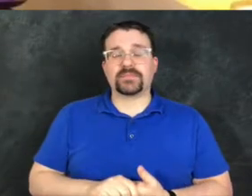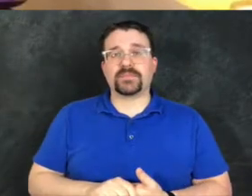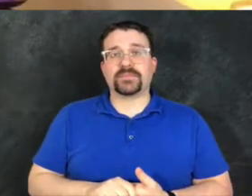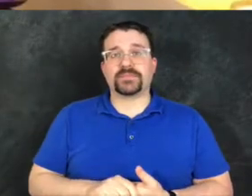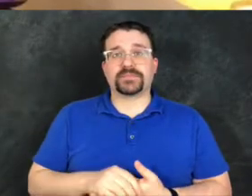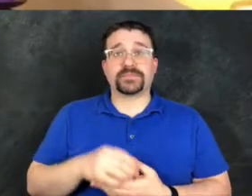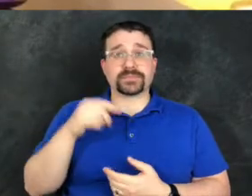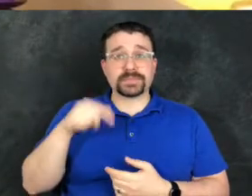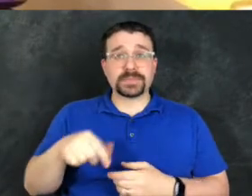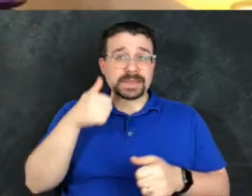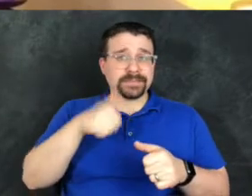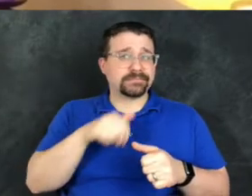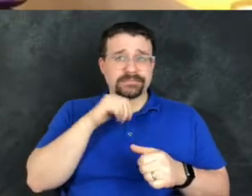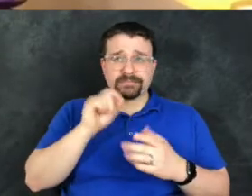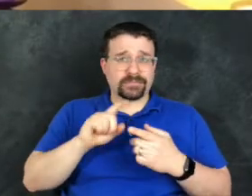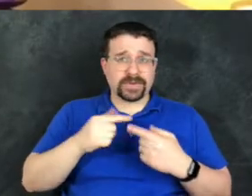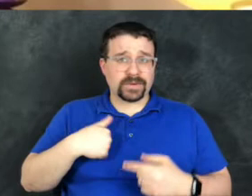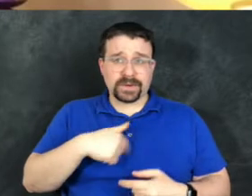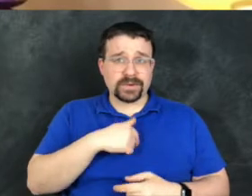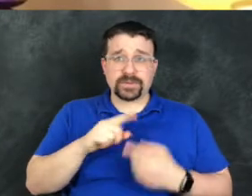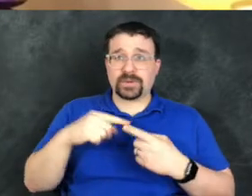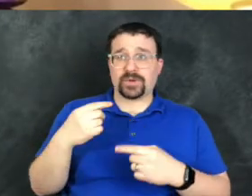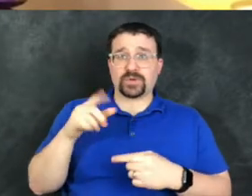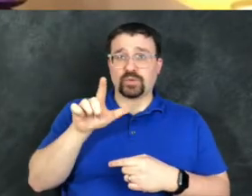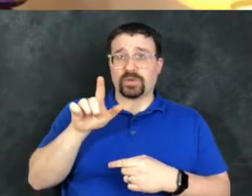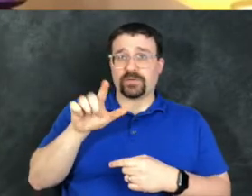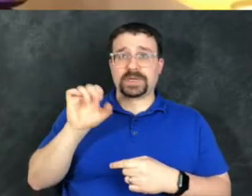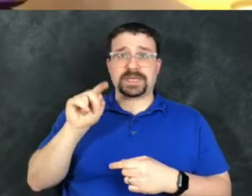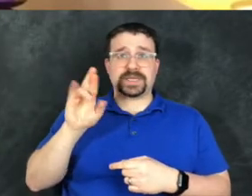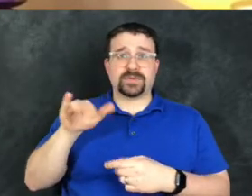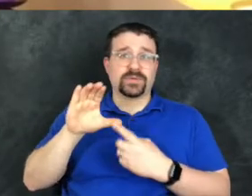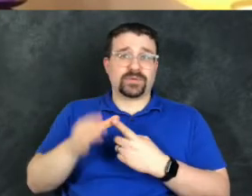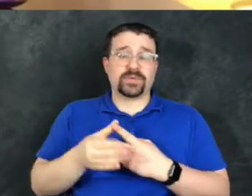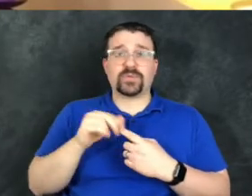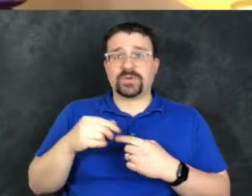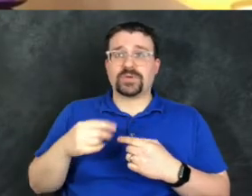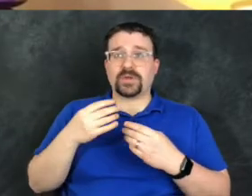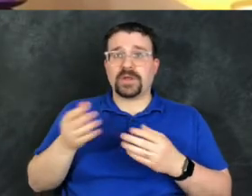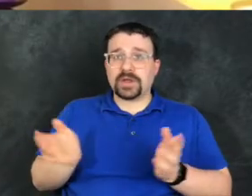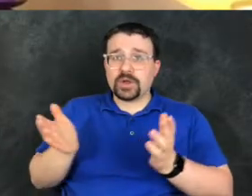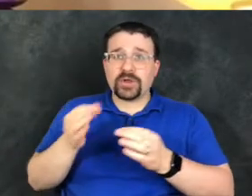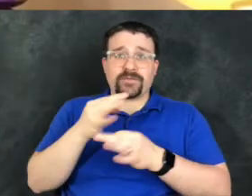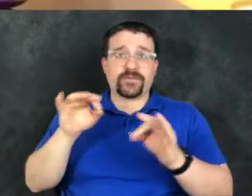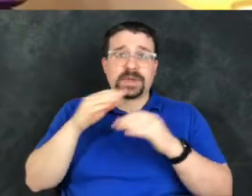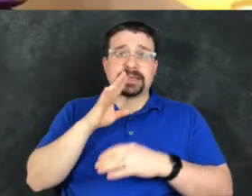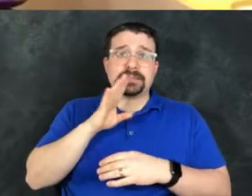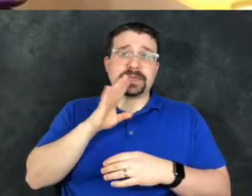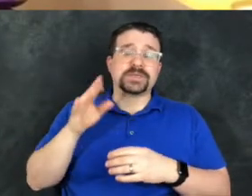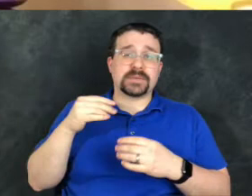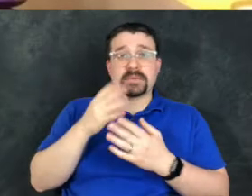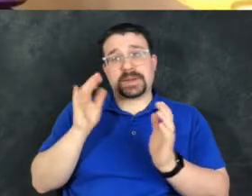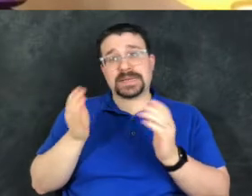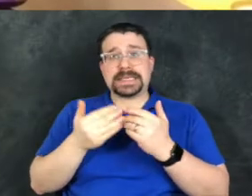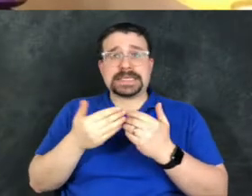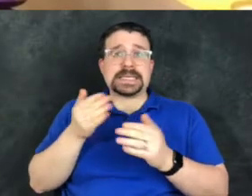God." You see, this letter wasn't written to us or to our 21st century culture, which fosters free